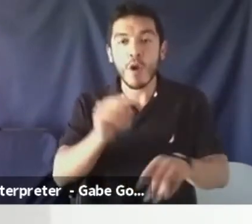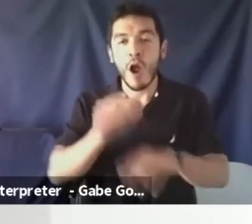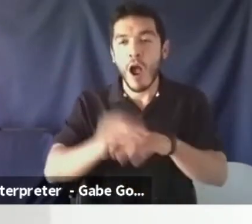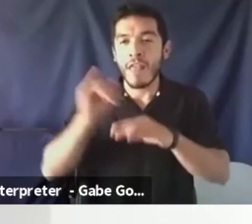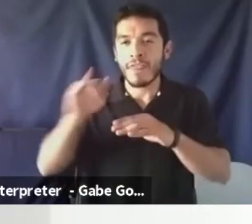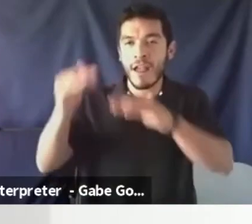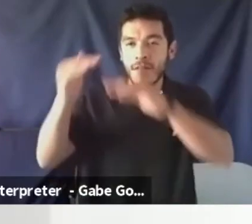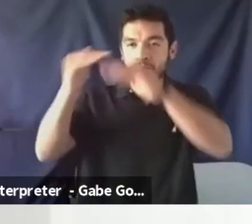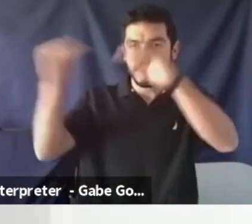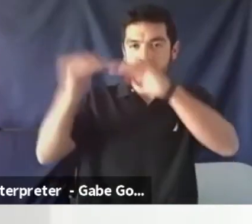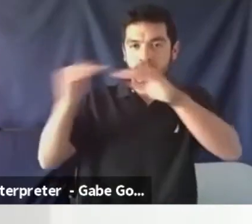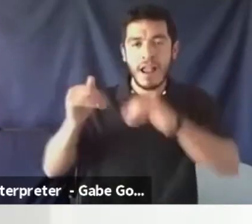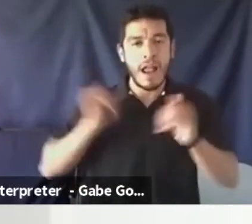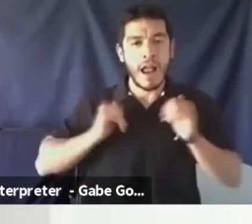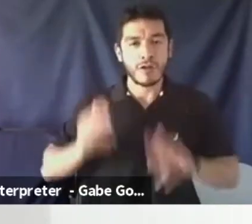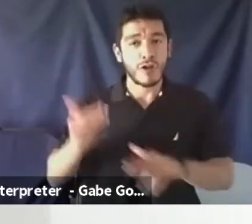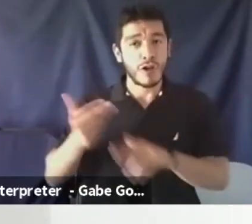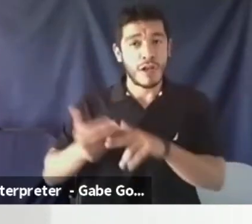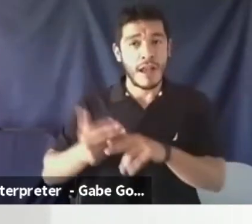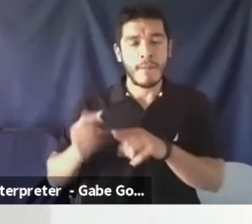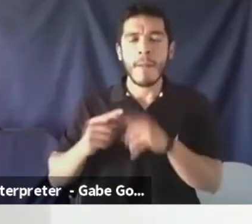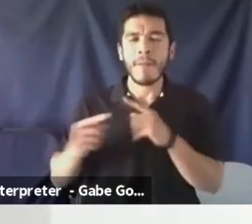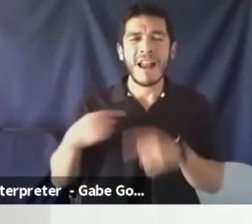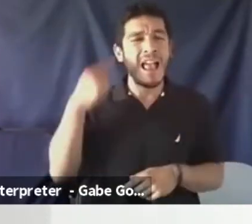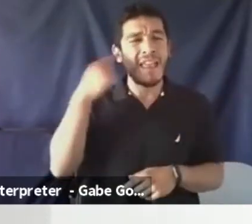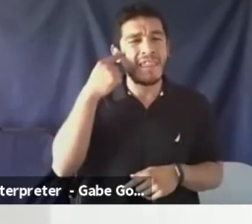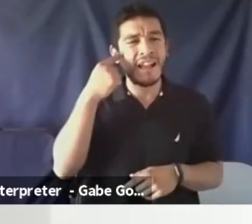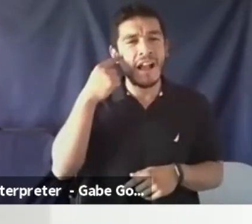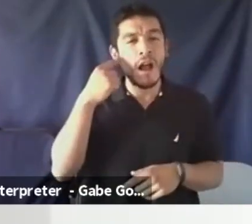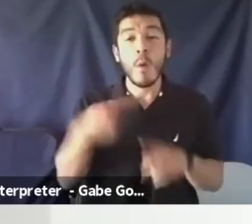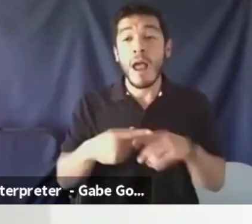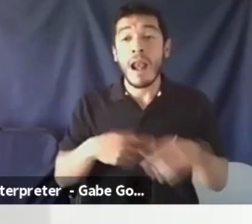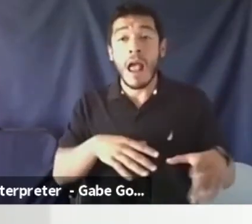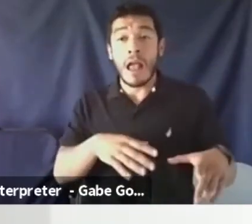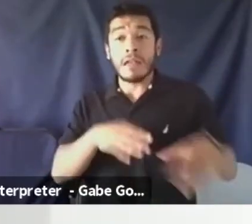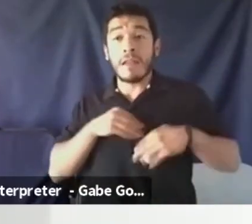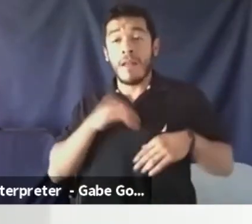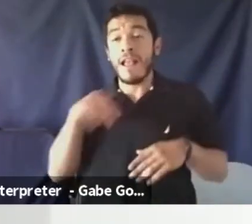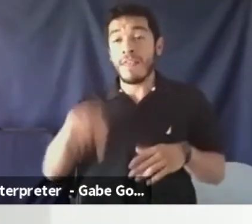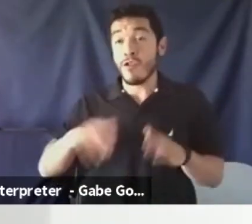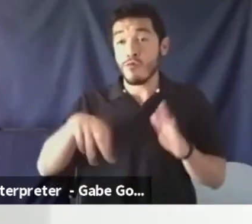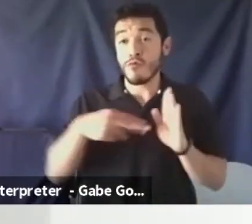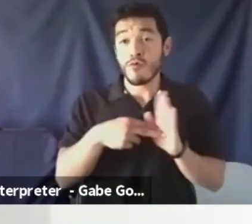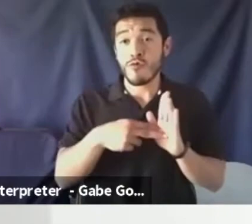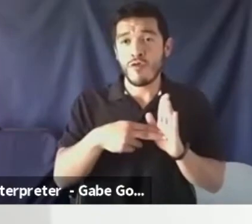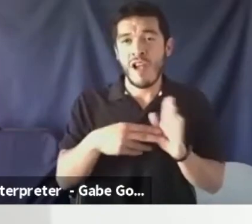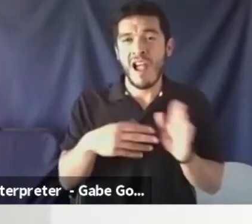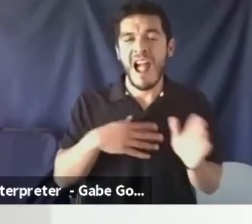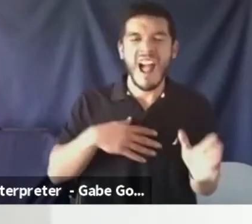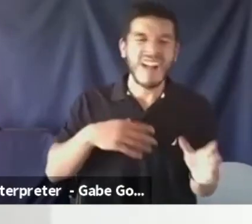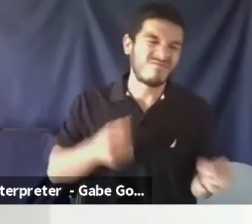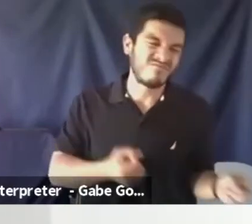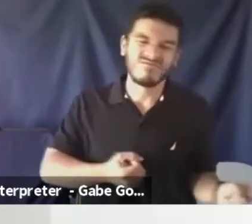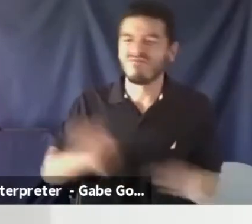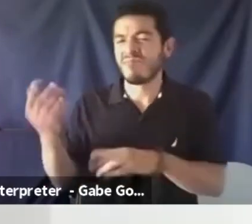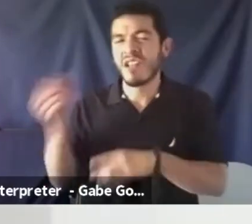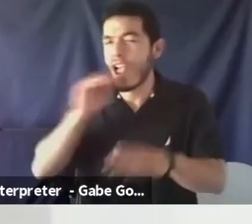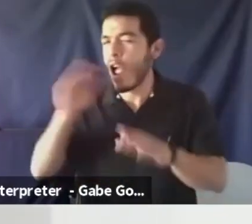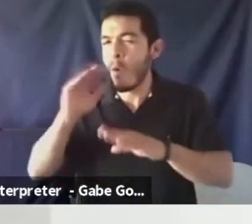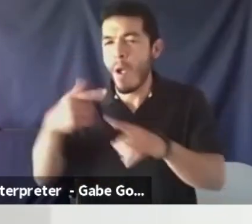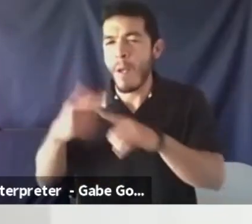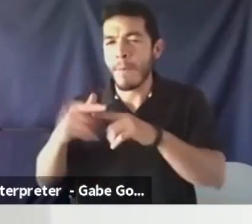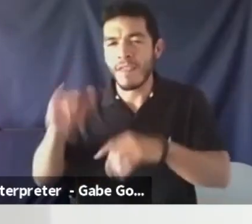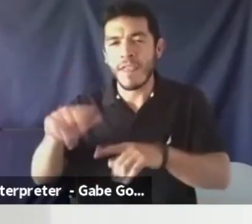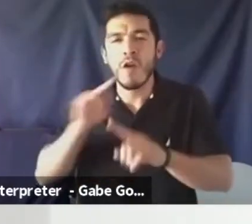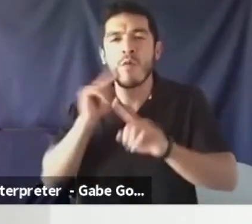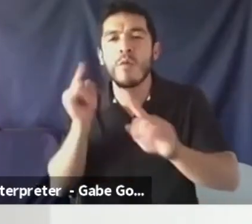think that from the moment that I accepted this role, I sort of let all of that go. Like I just sort of threw it out the window. And my main focus was,